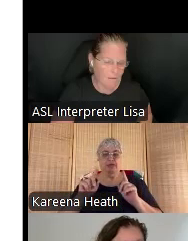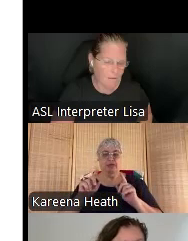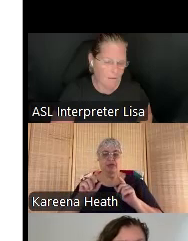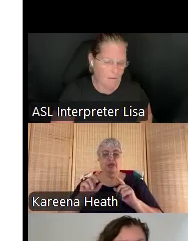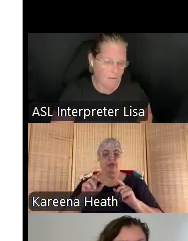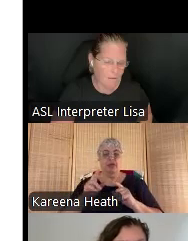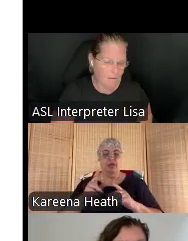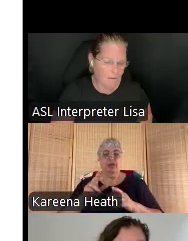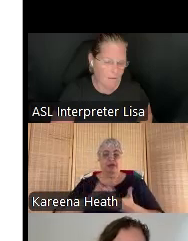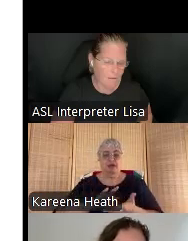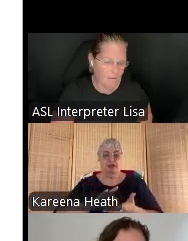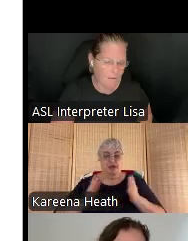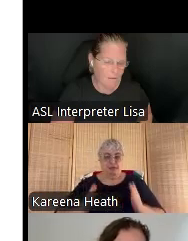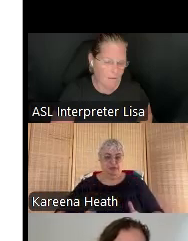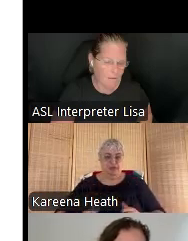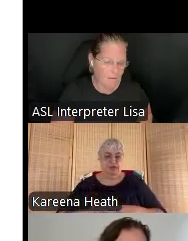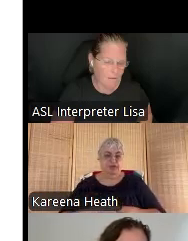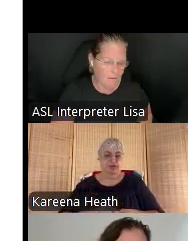pharmacists.